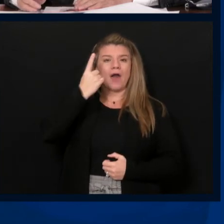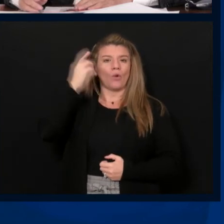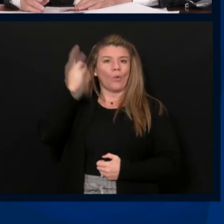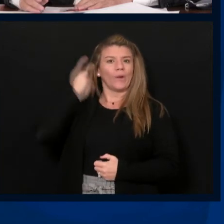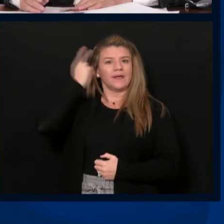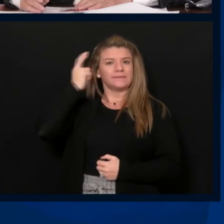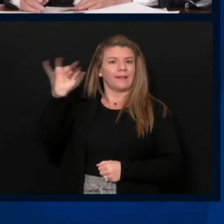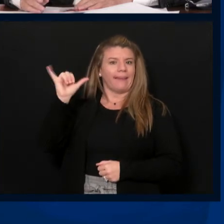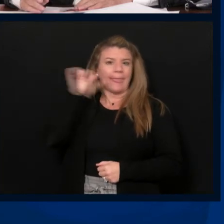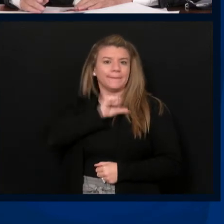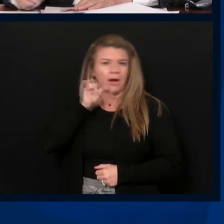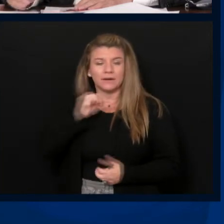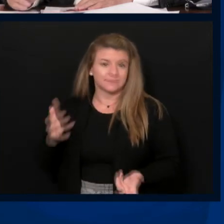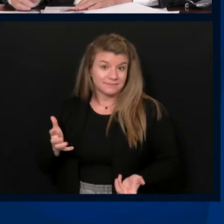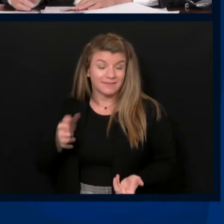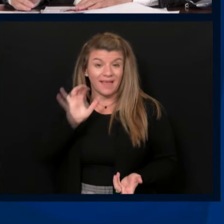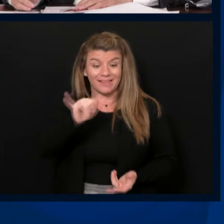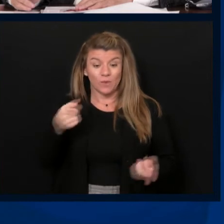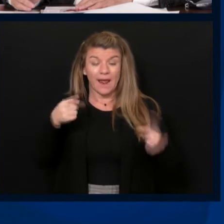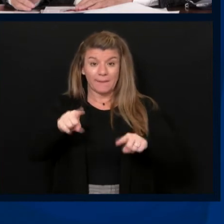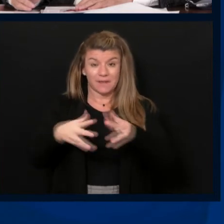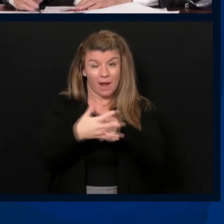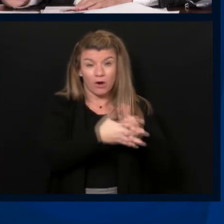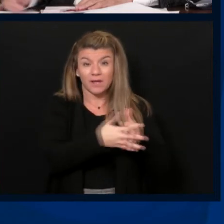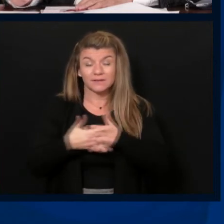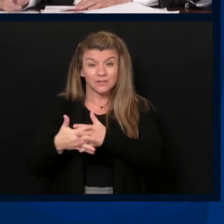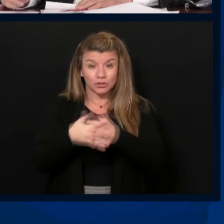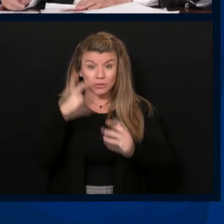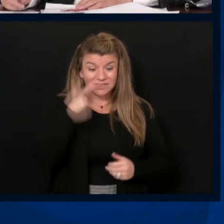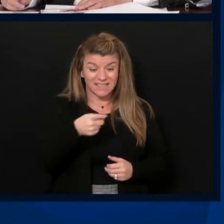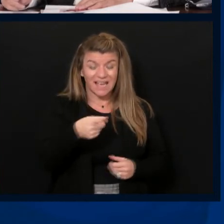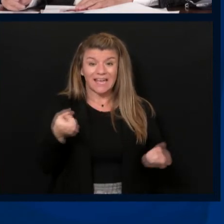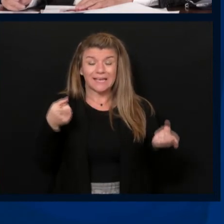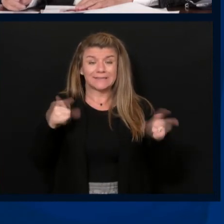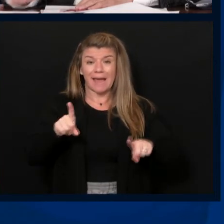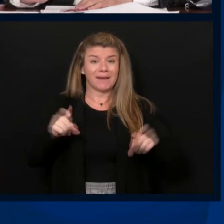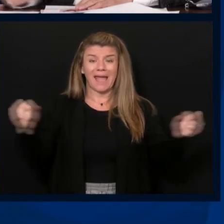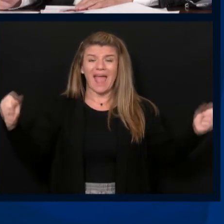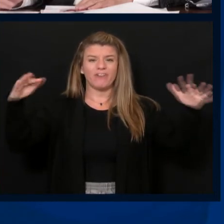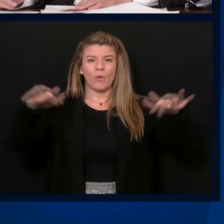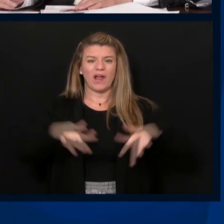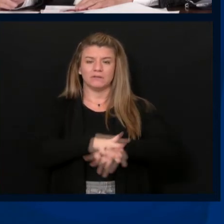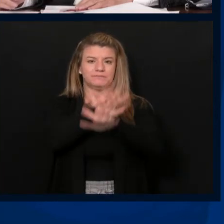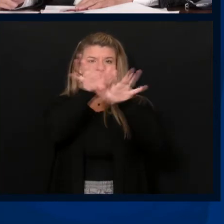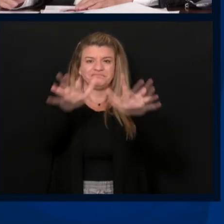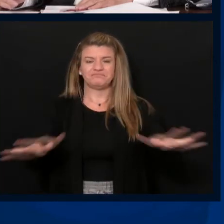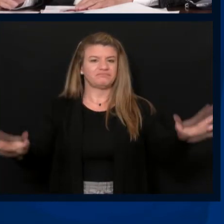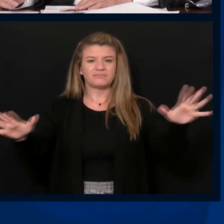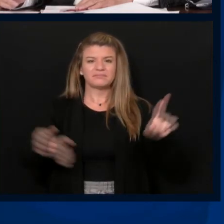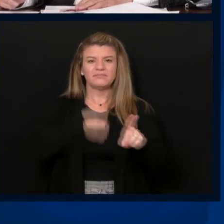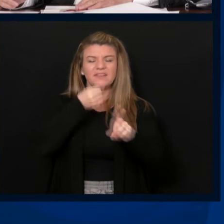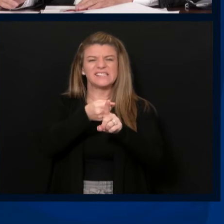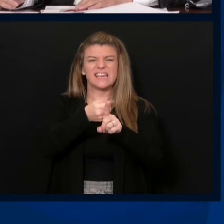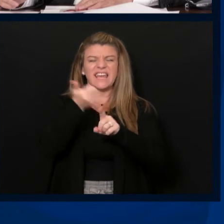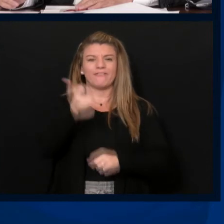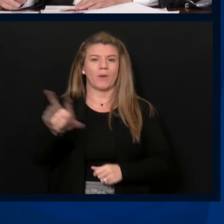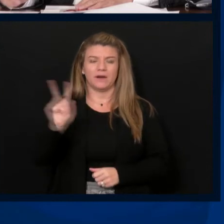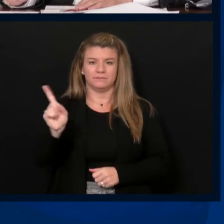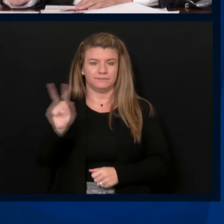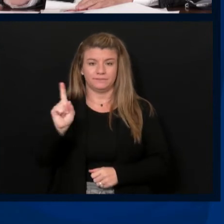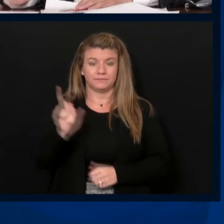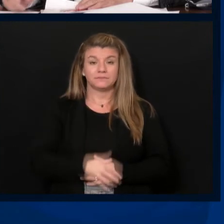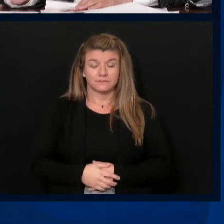America? This is coming at us in every direction that it can possibly be coming at us.